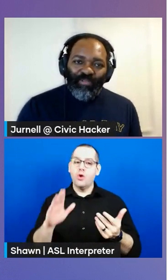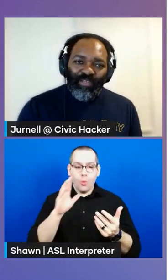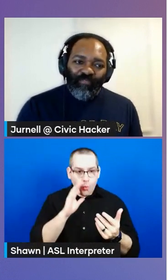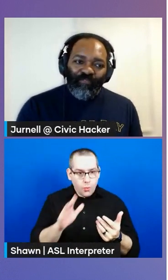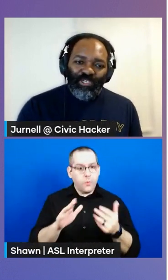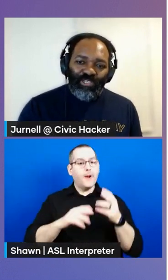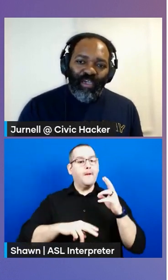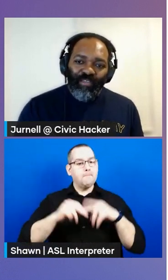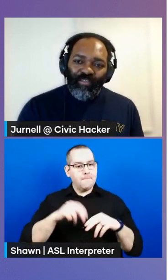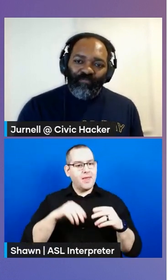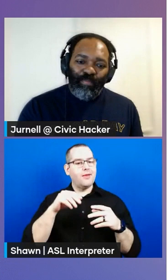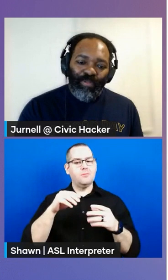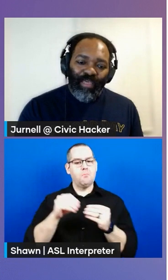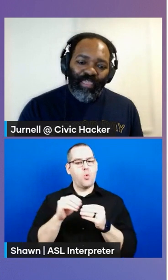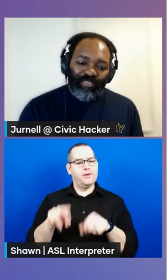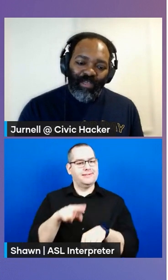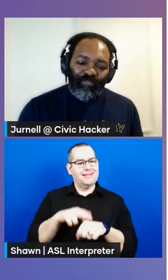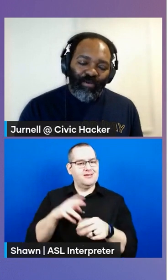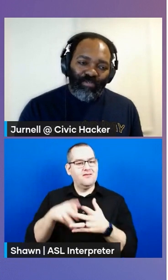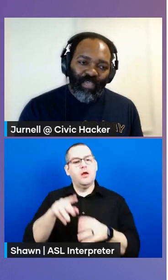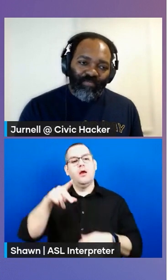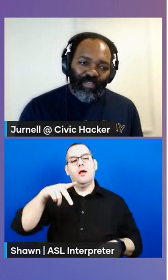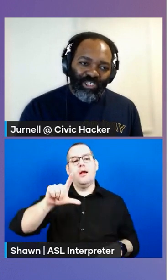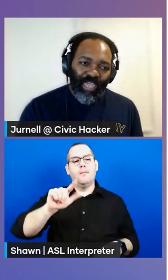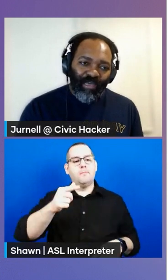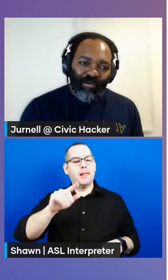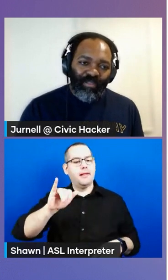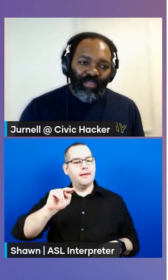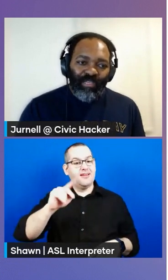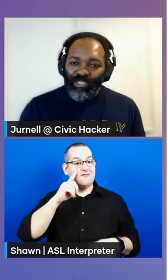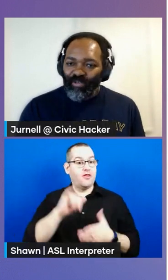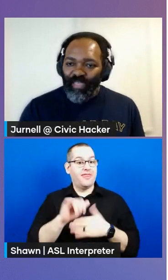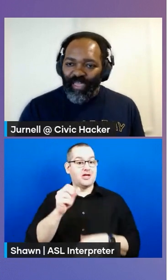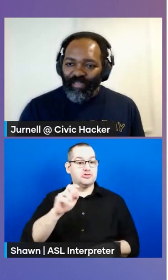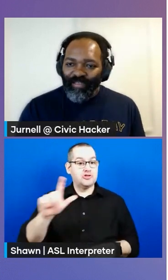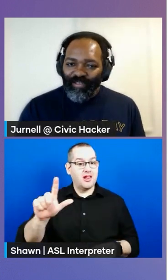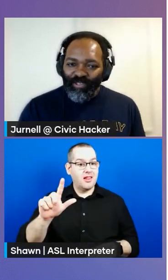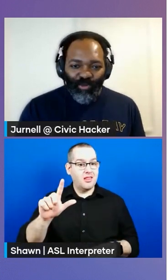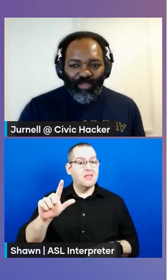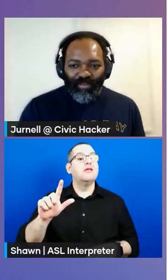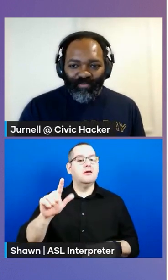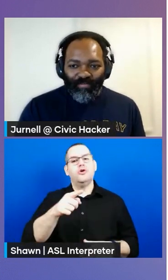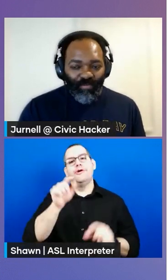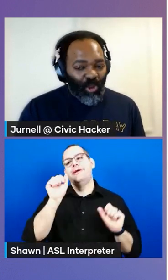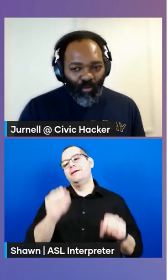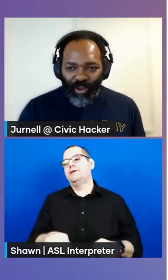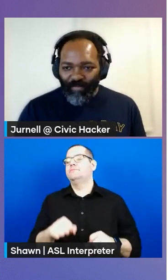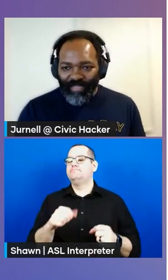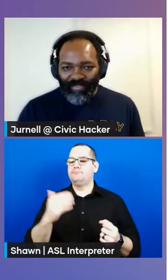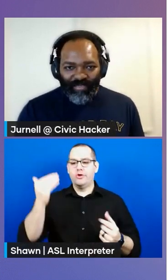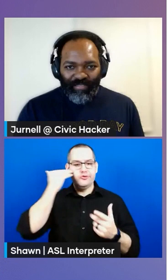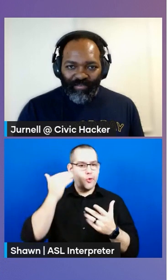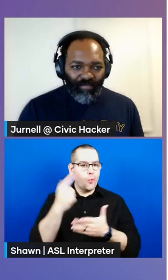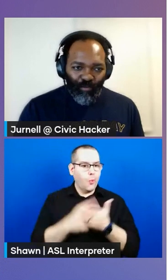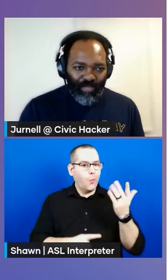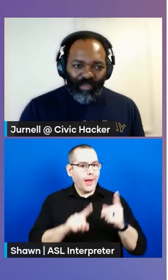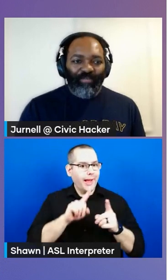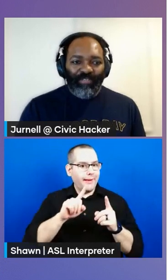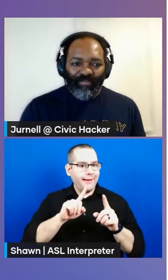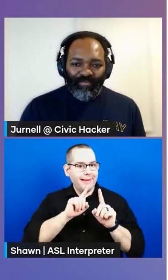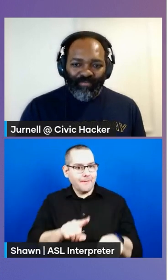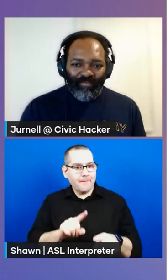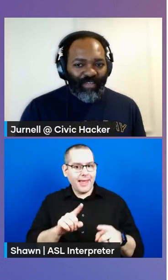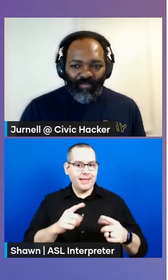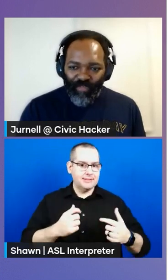going to build in the functionality and plugins of that shell so that you can know what commands exist and what